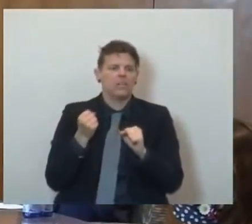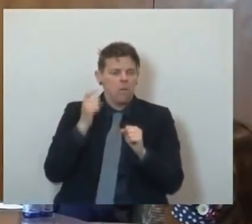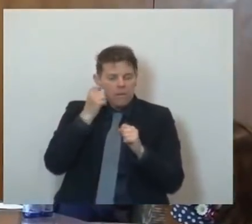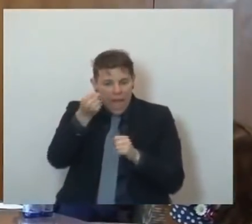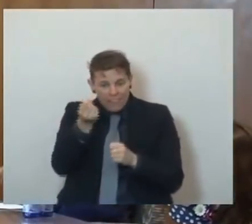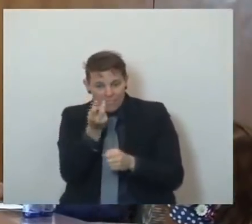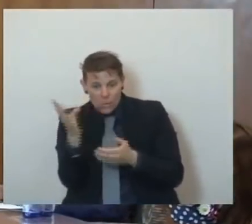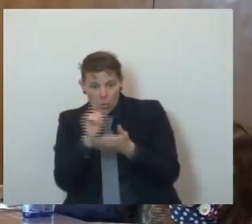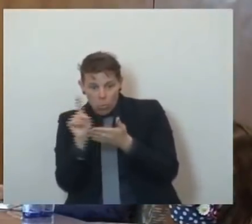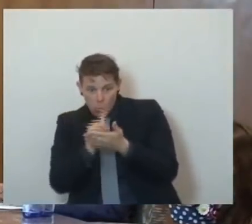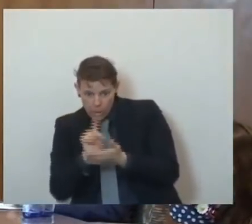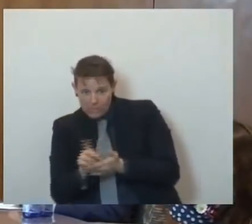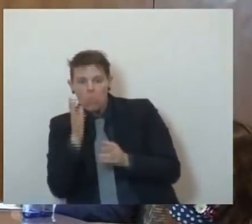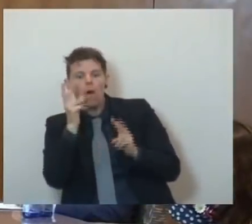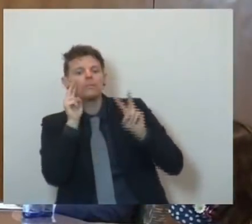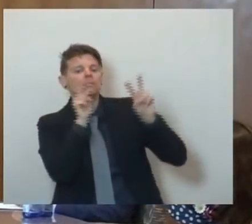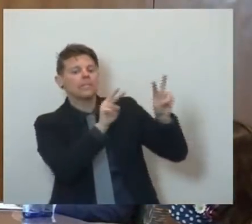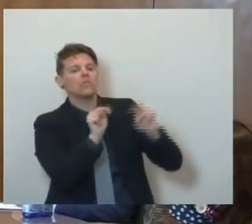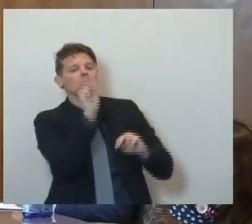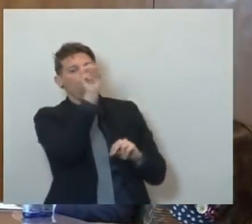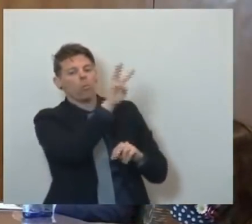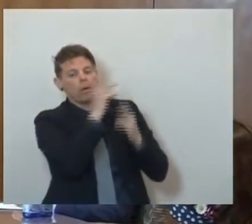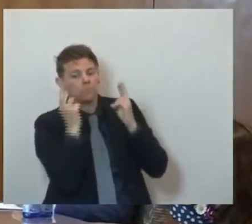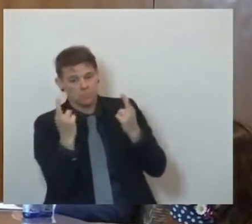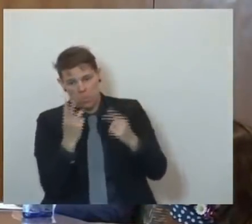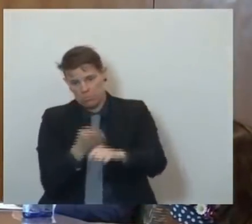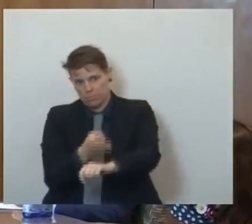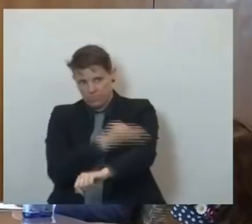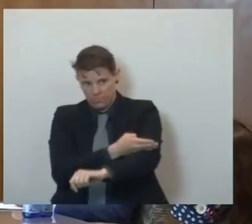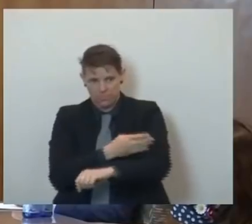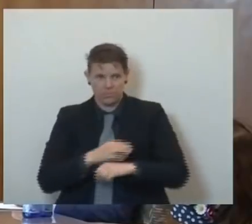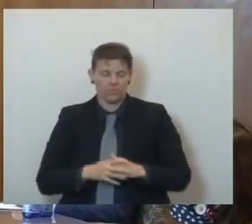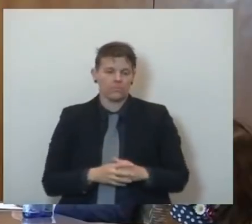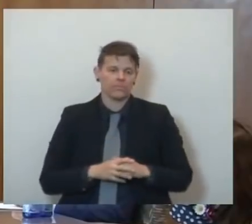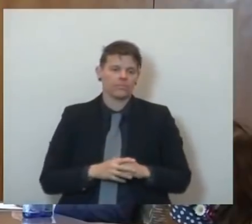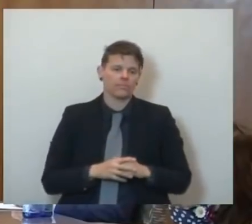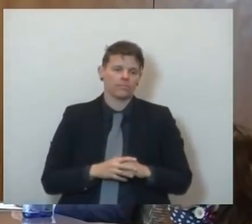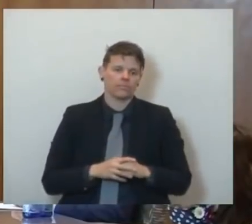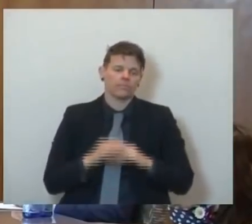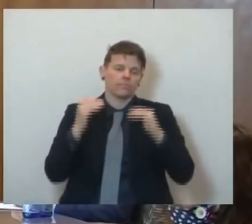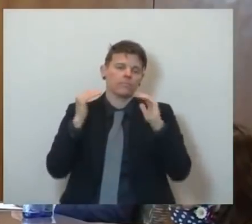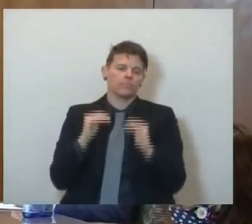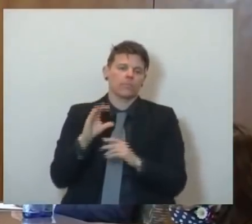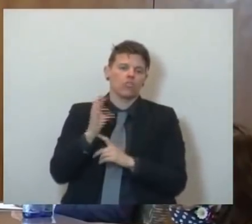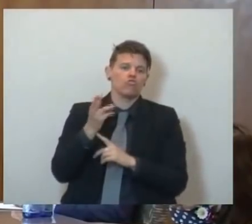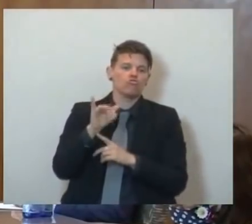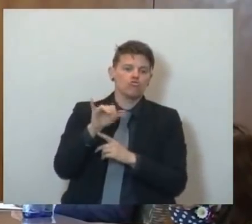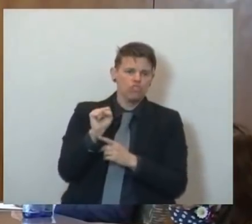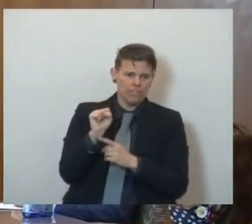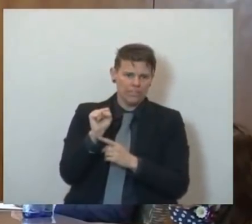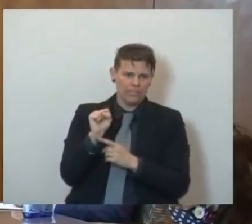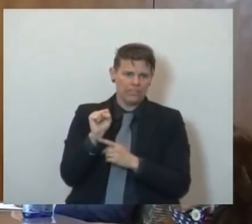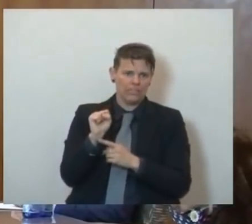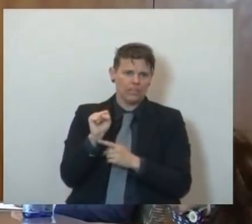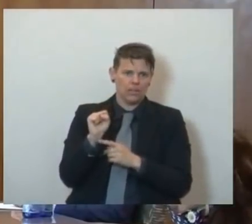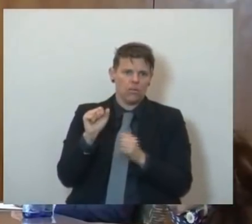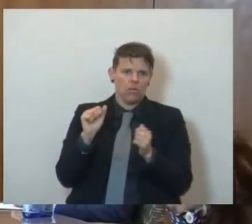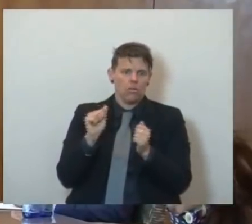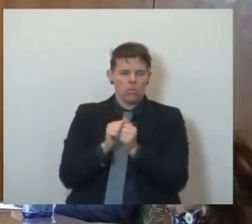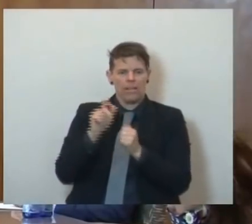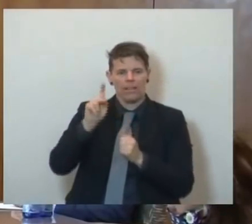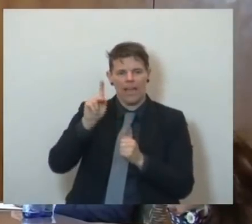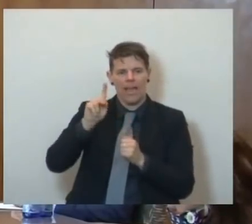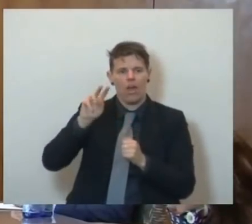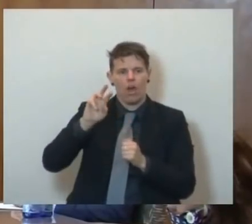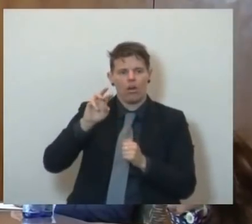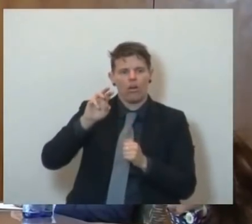Thank you, Governor and Secretaries. Next, we're going to go to Chris McKee with KRQE. Chris, you are unmuted. Go ahead and ask your question.